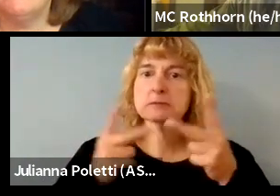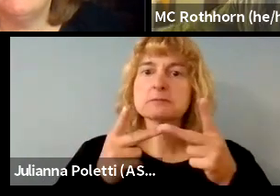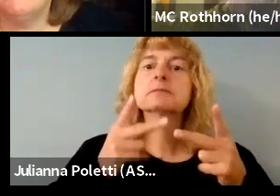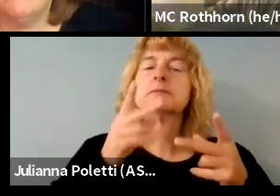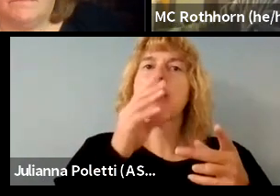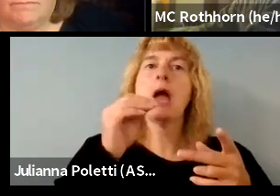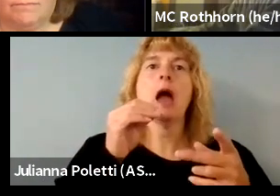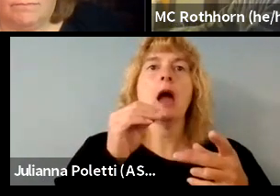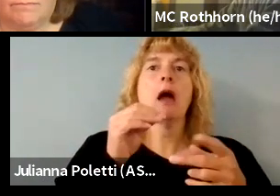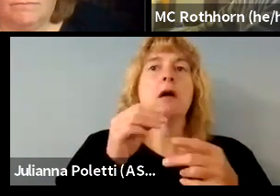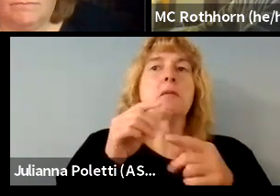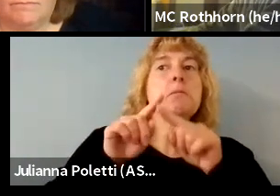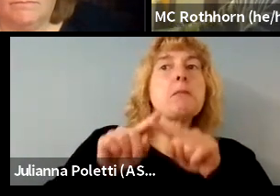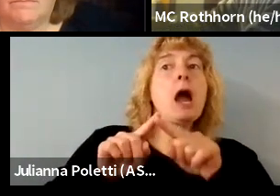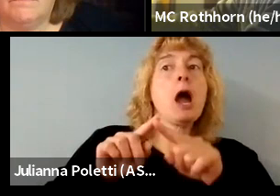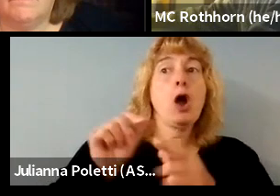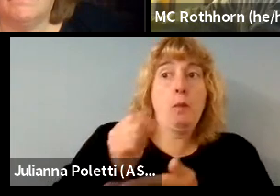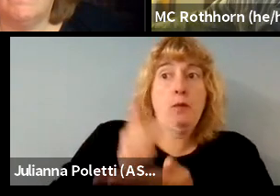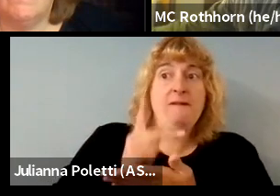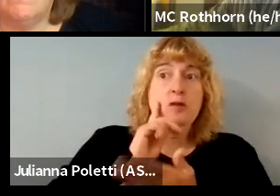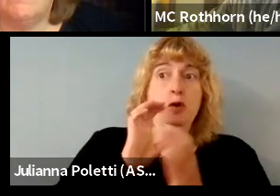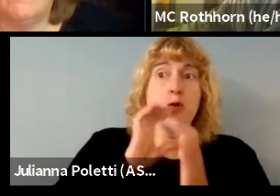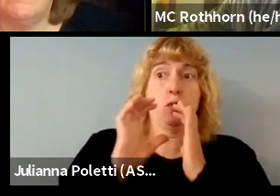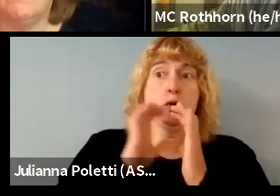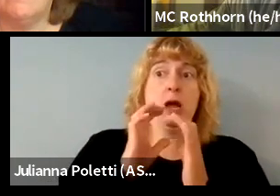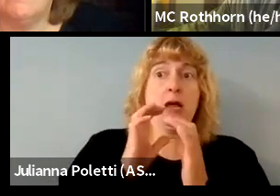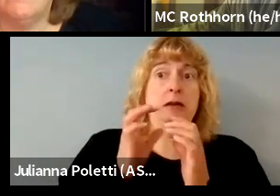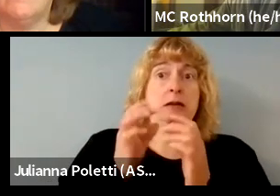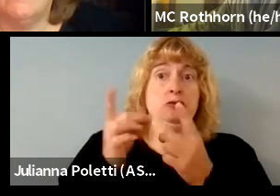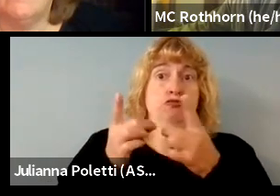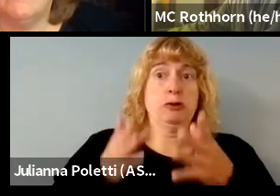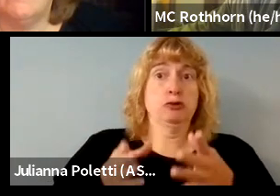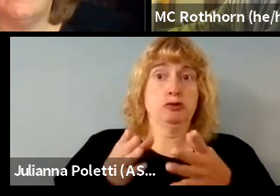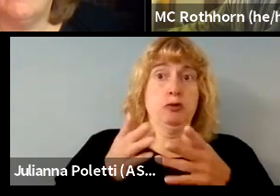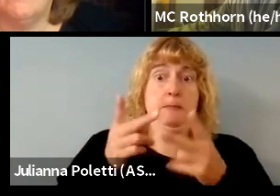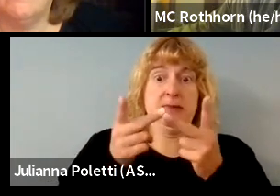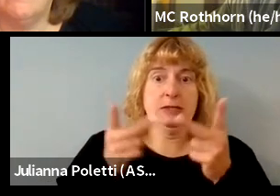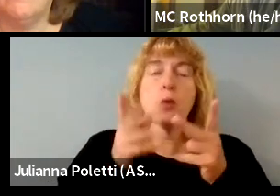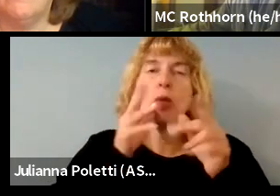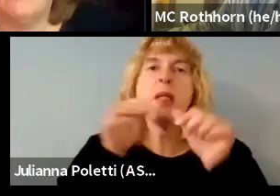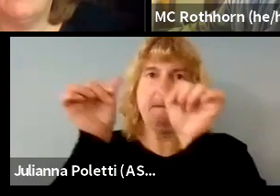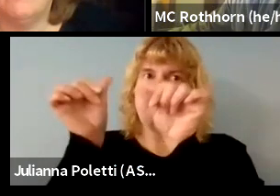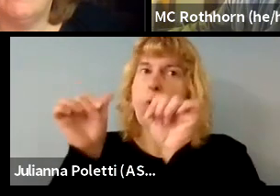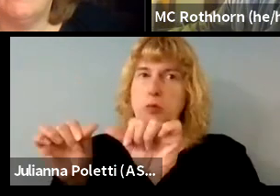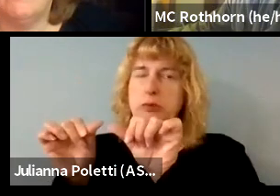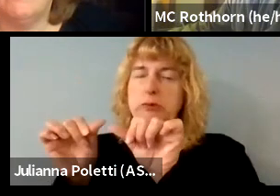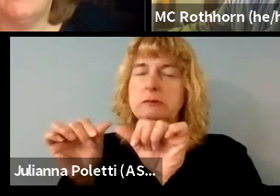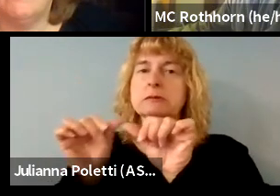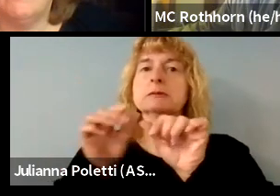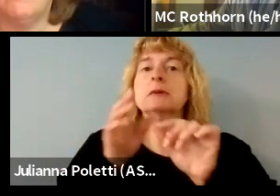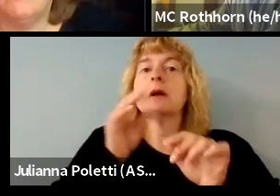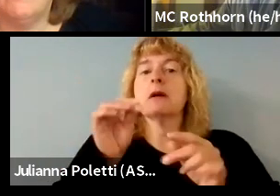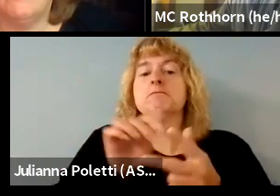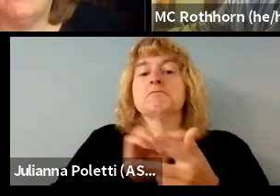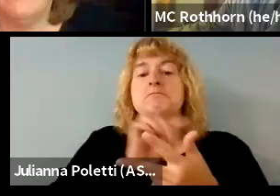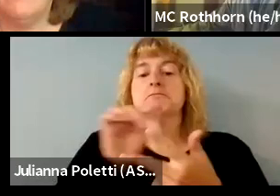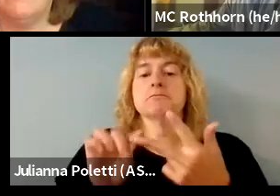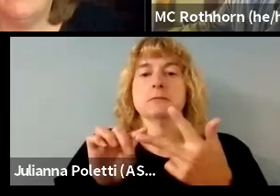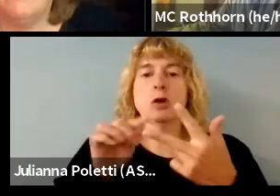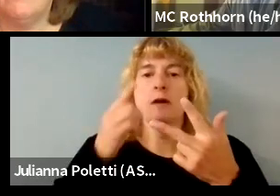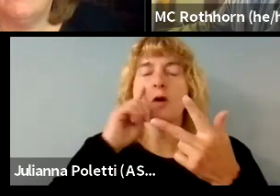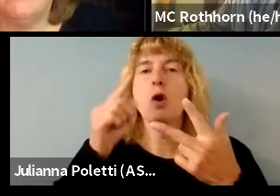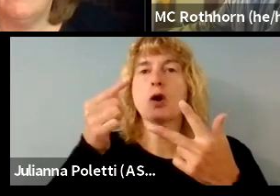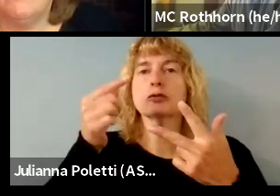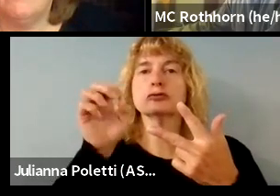position today, we will post and distribute that along with the general counsel position starting Monday of